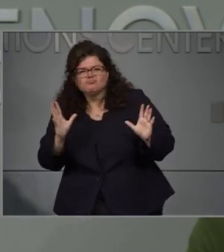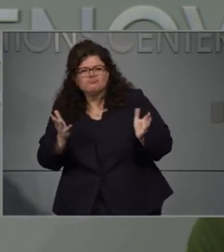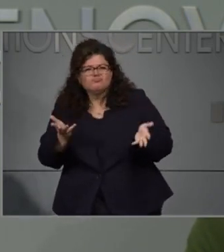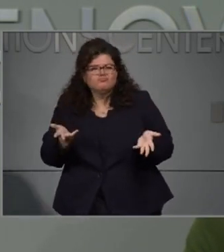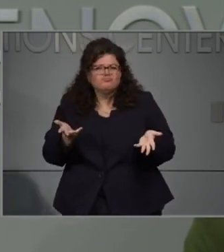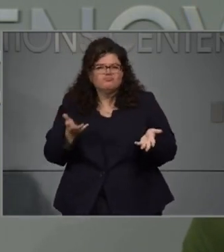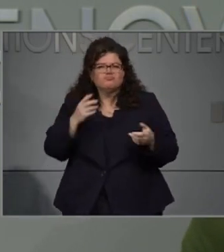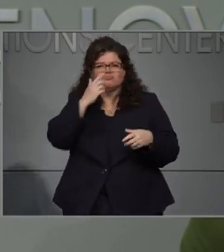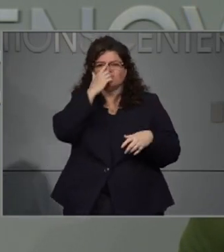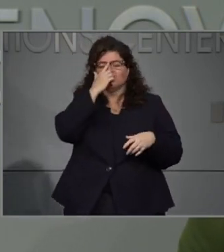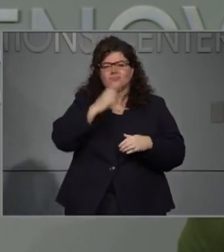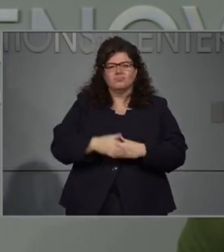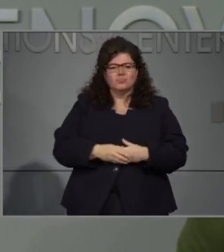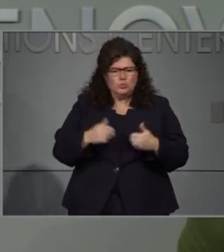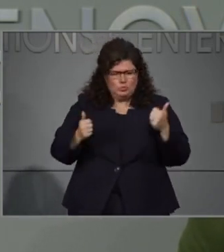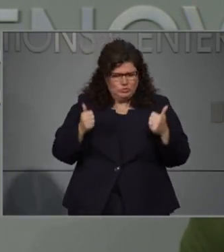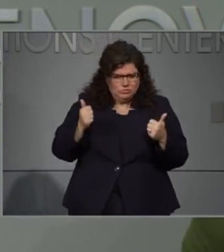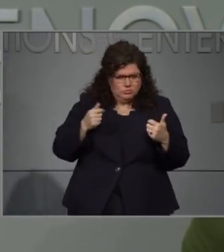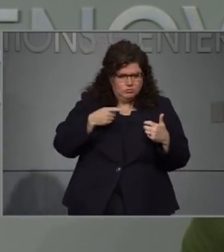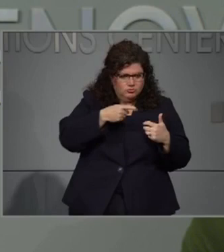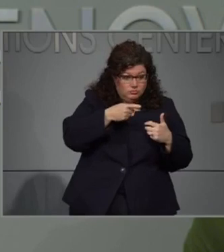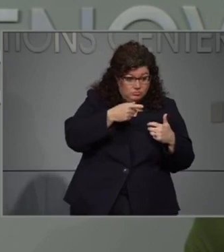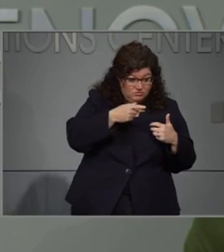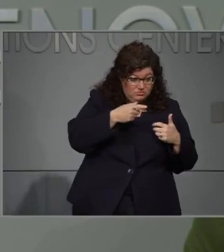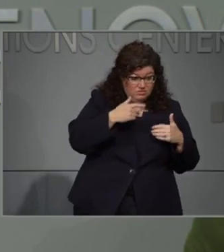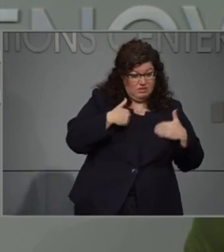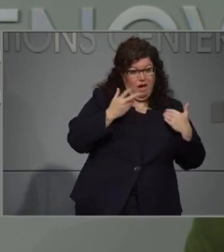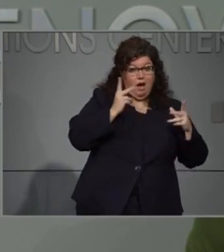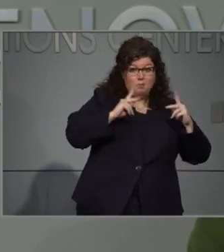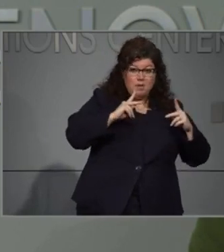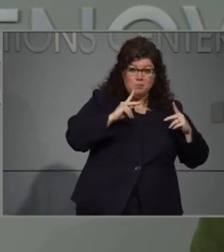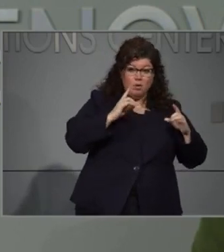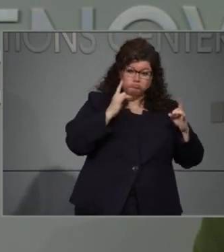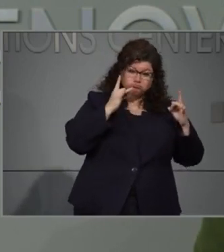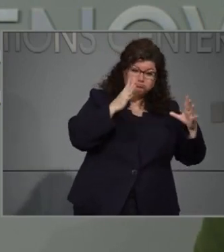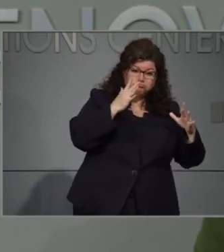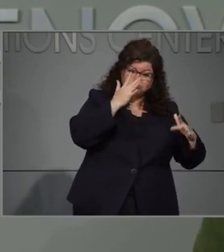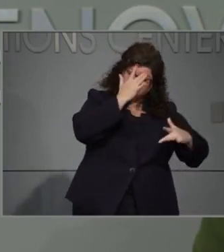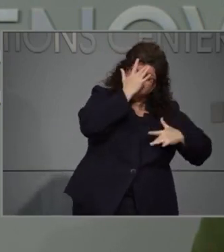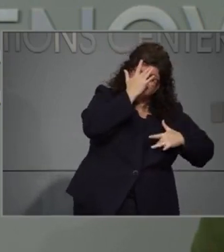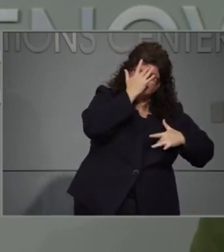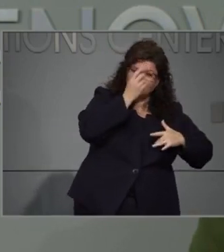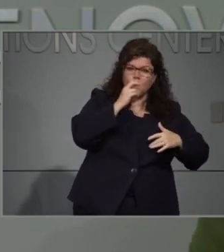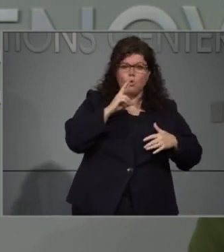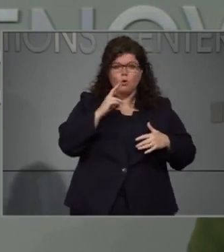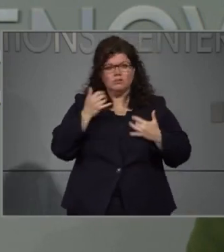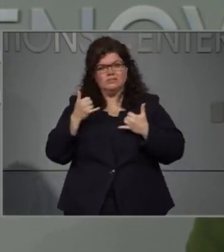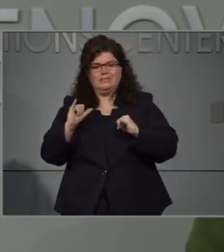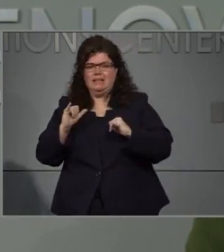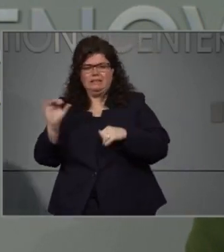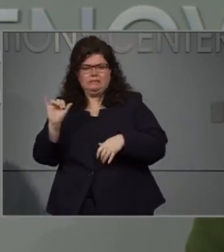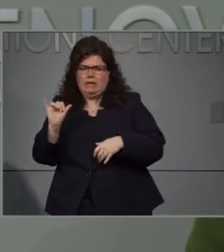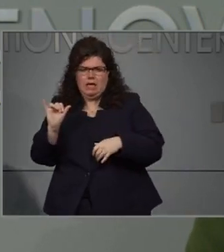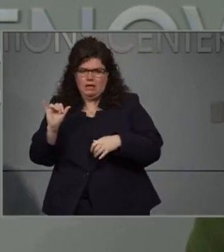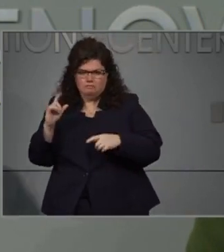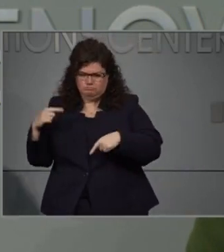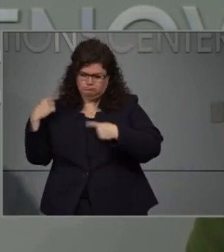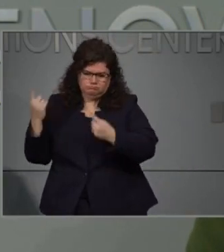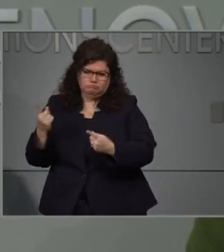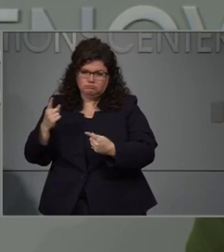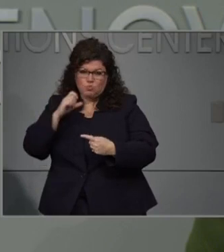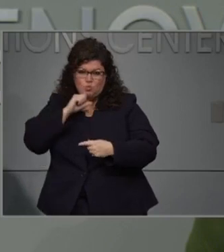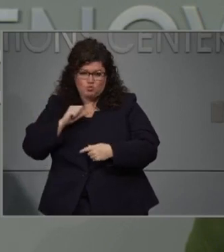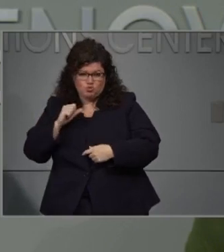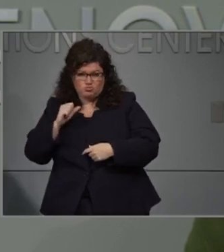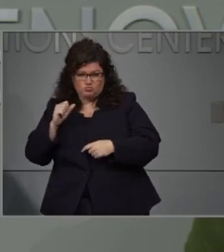a smaller percentage of the total cases? Are they still a larger percent of the hospitalization? Thanks, Rose. We